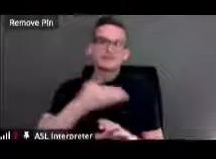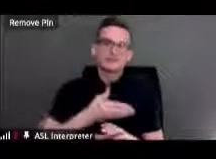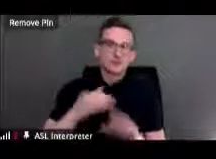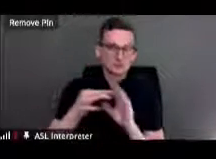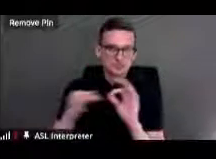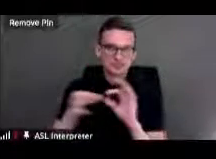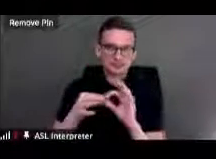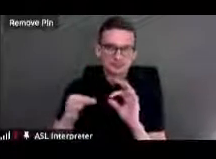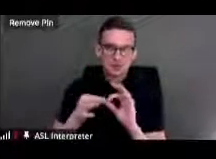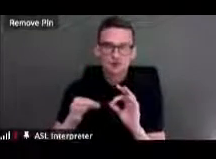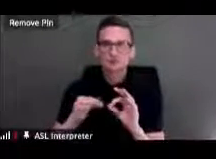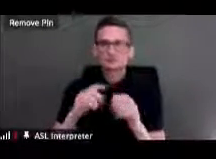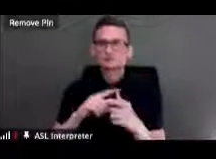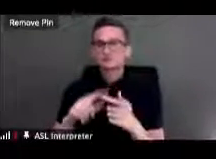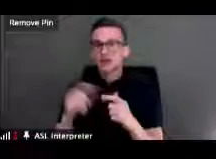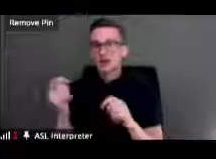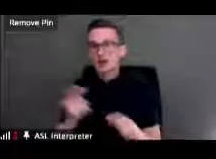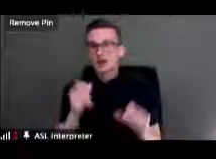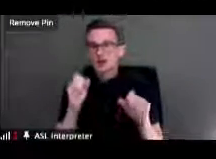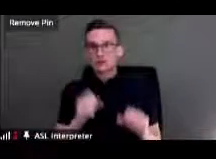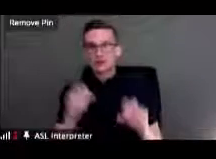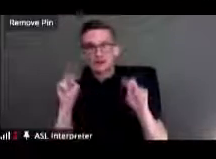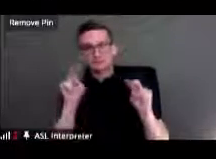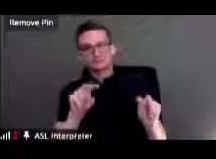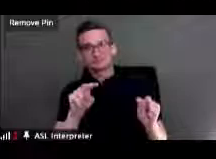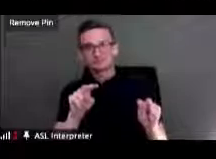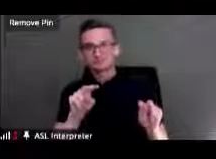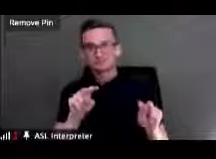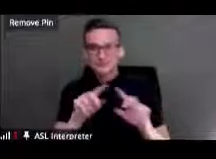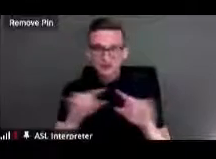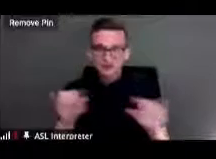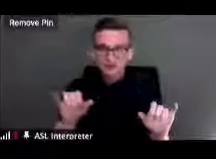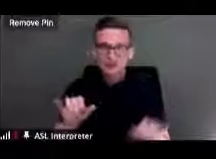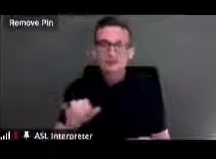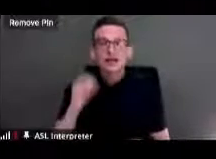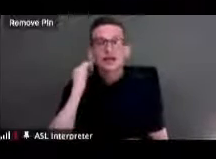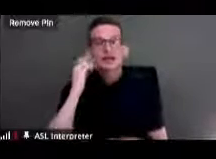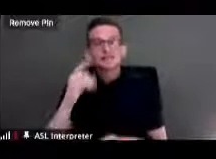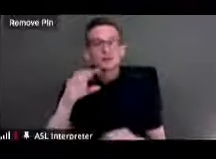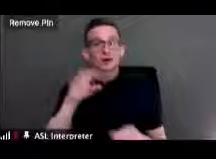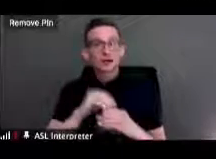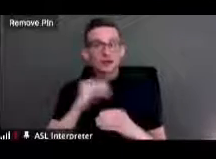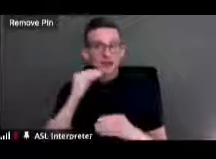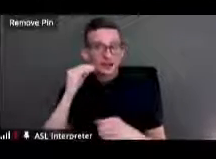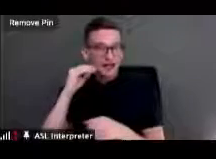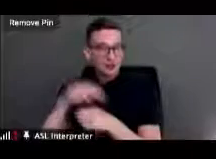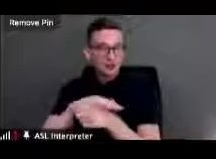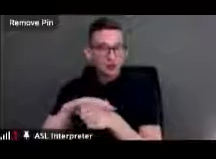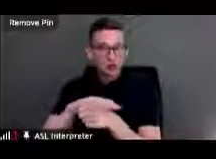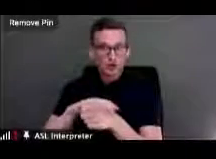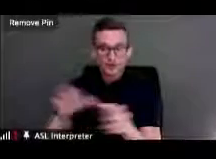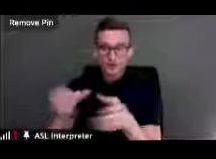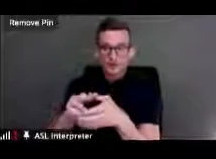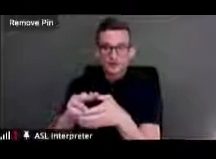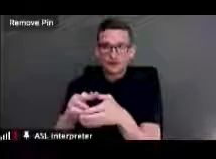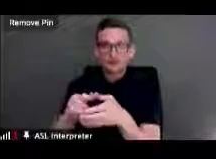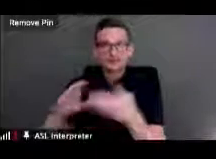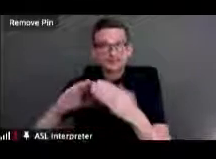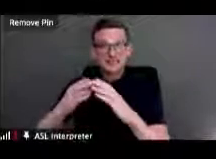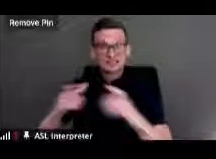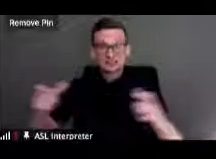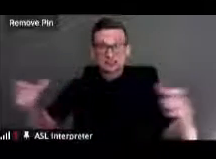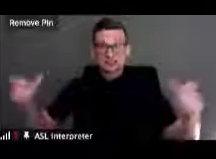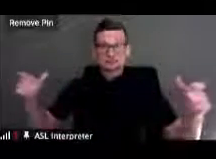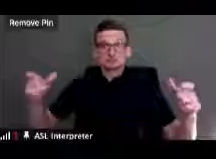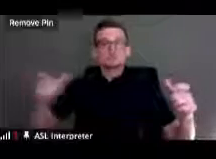at it. If you are within a specific neighborhood of a large city, please mention it by name. Once we are able